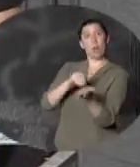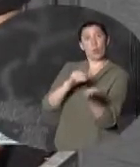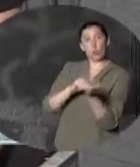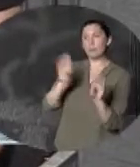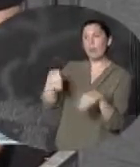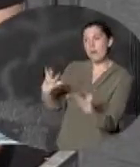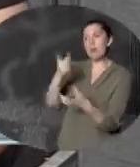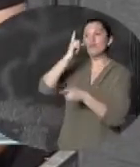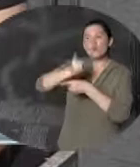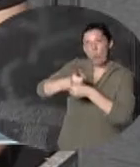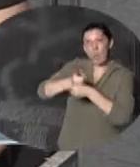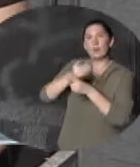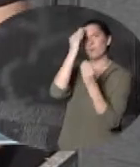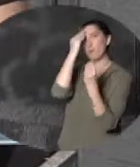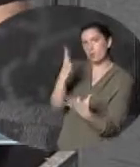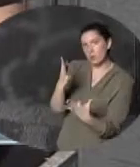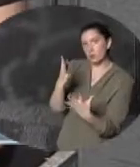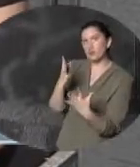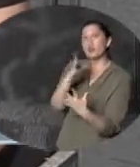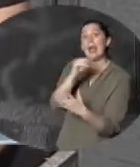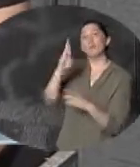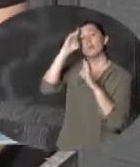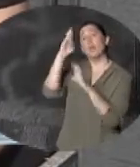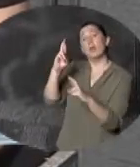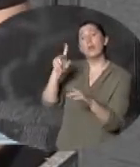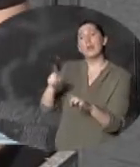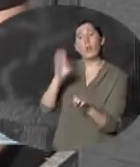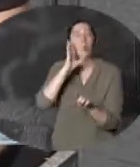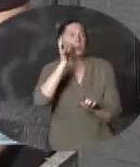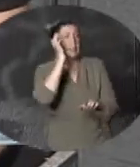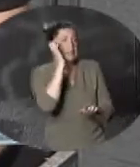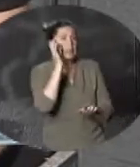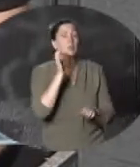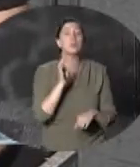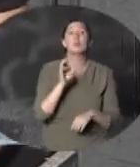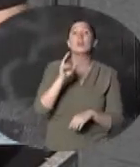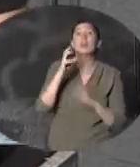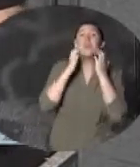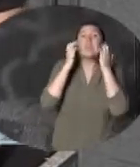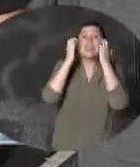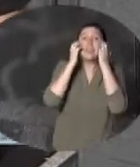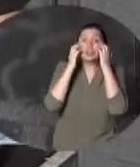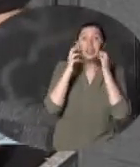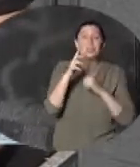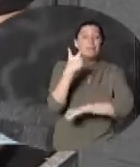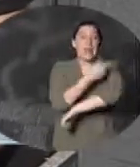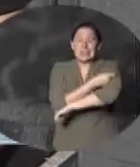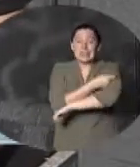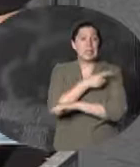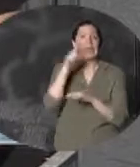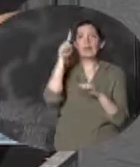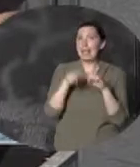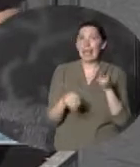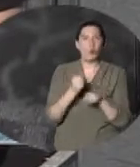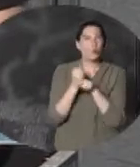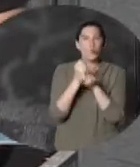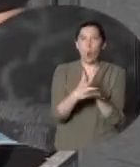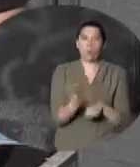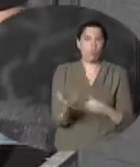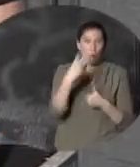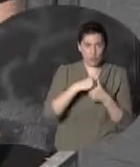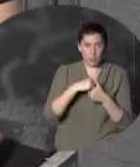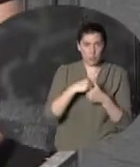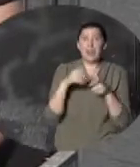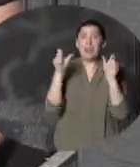respectful way so that they can hear me. Measles vaccine cannot cause measles. Measles can be fatal. Those are two key